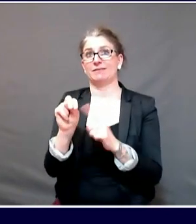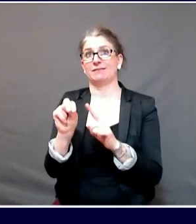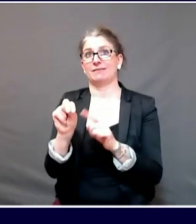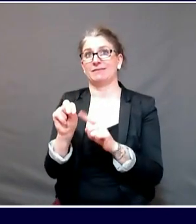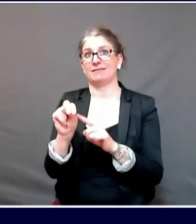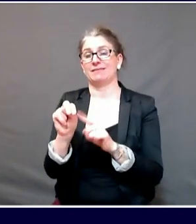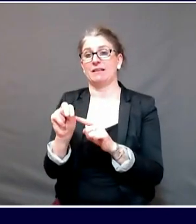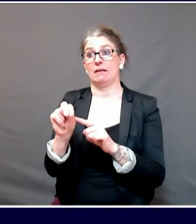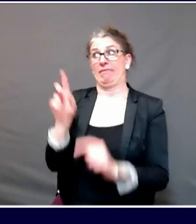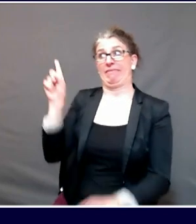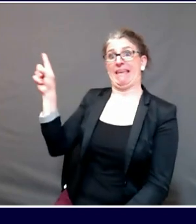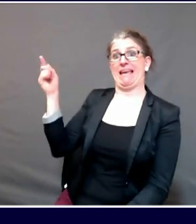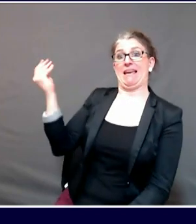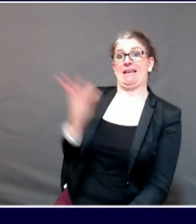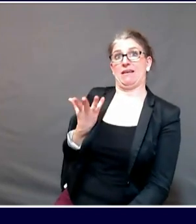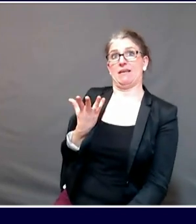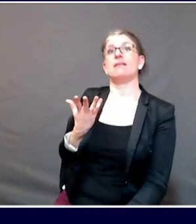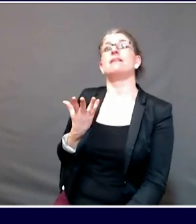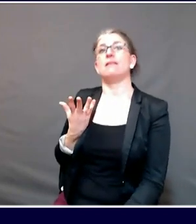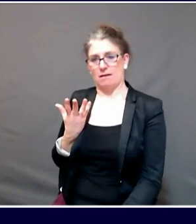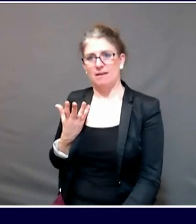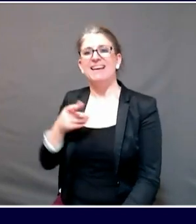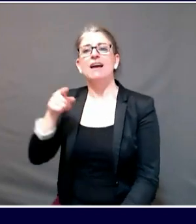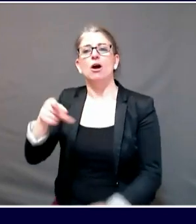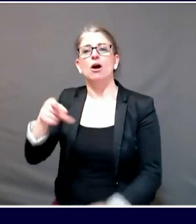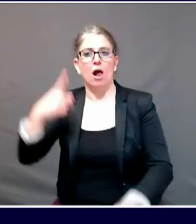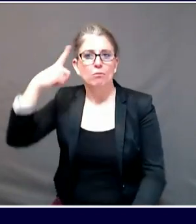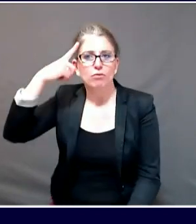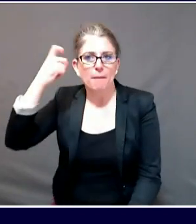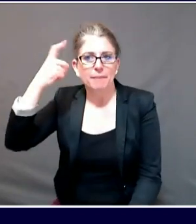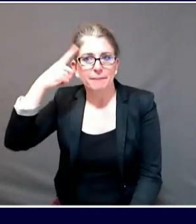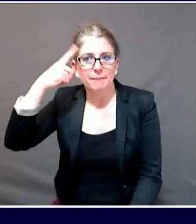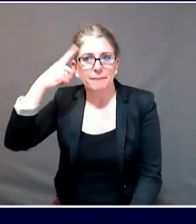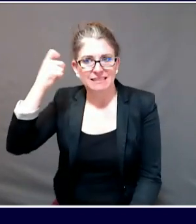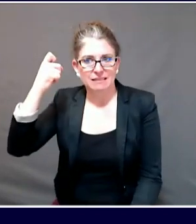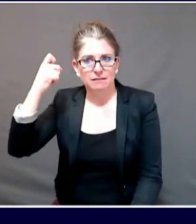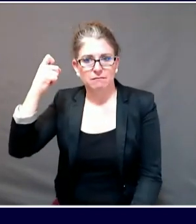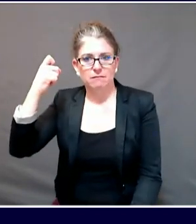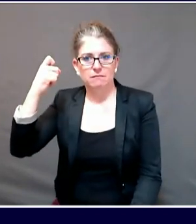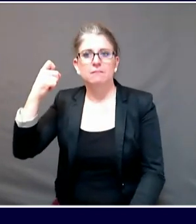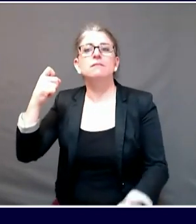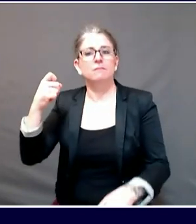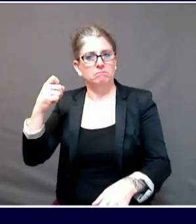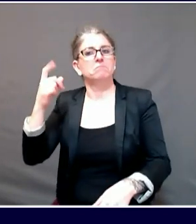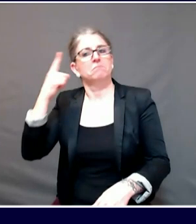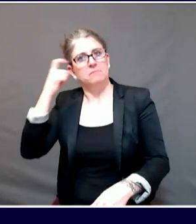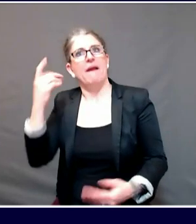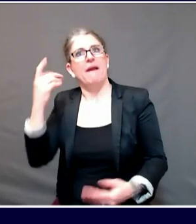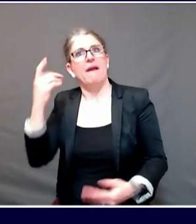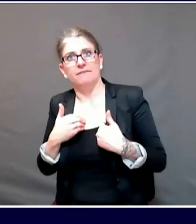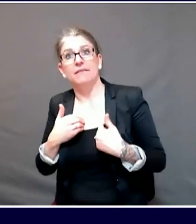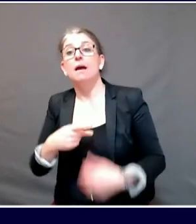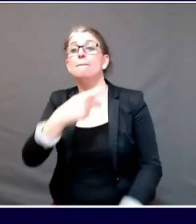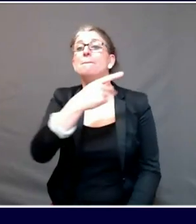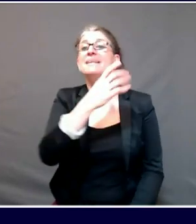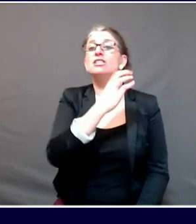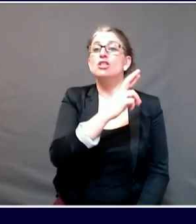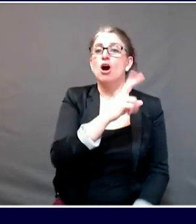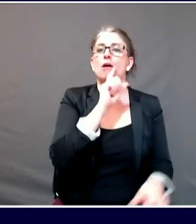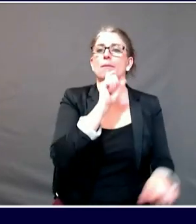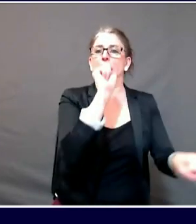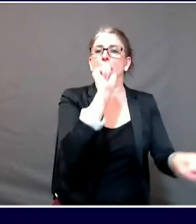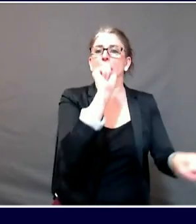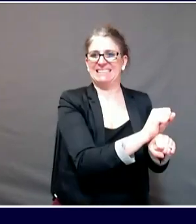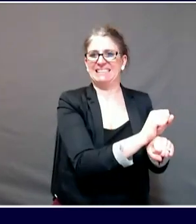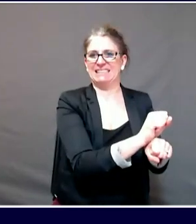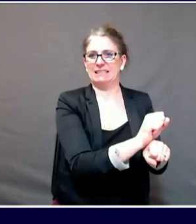of course, a PCR test is considered a confirmed case. Thank you. Mm-hmm. I'm going to turn now to